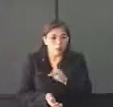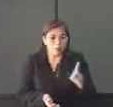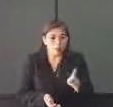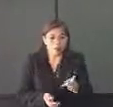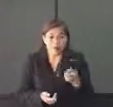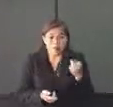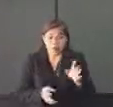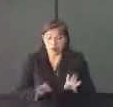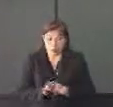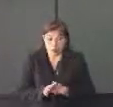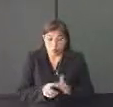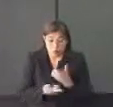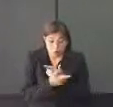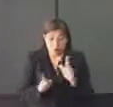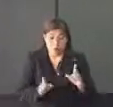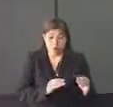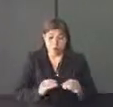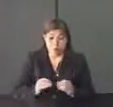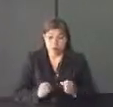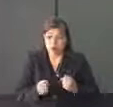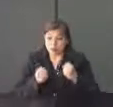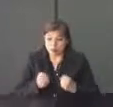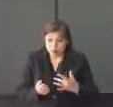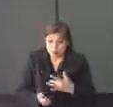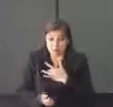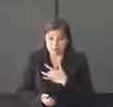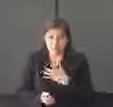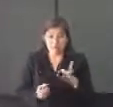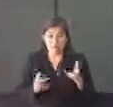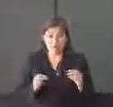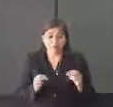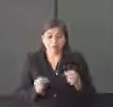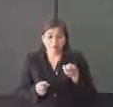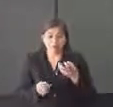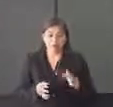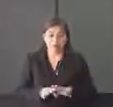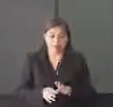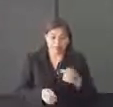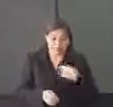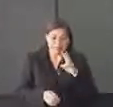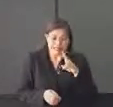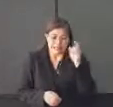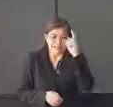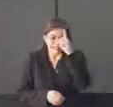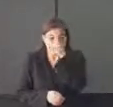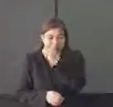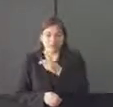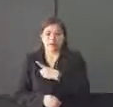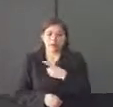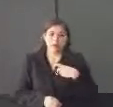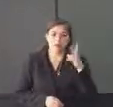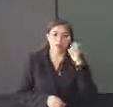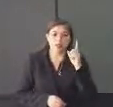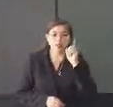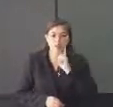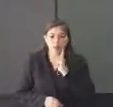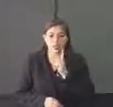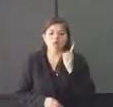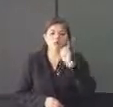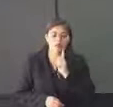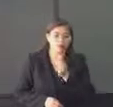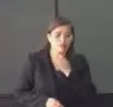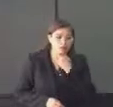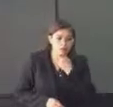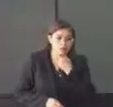spaces, the freedom of transit and safety still pose a challenge, and we have to listen to women